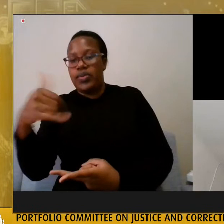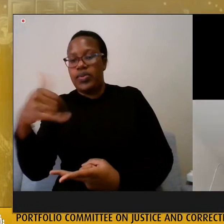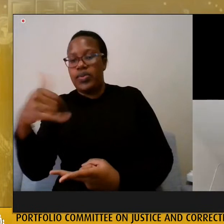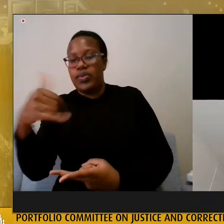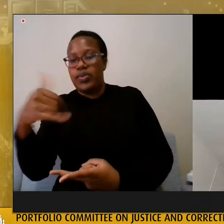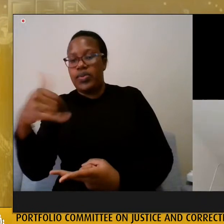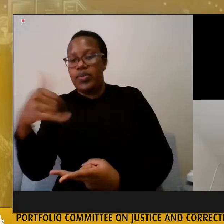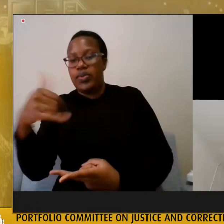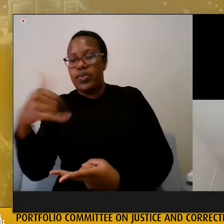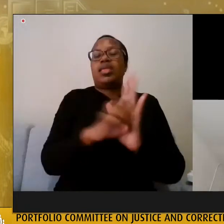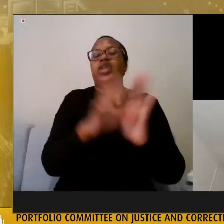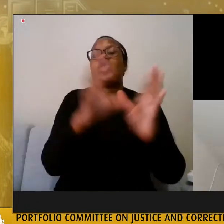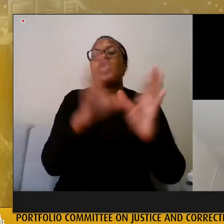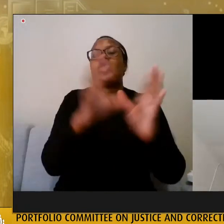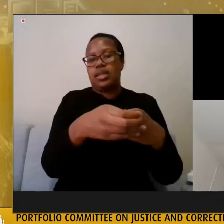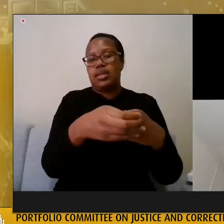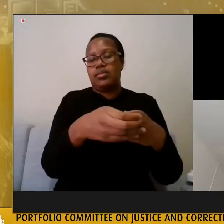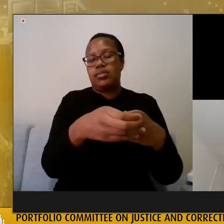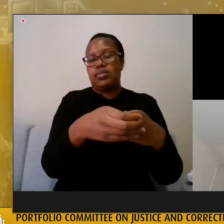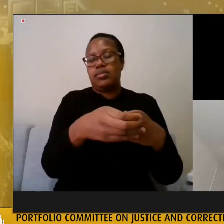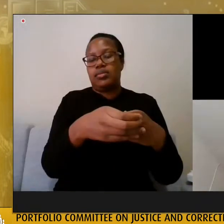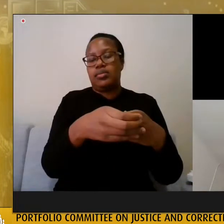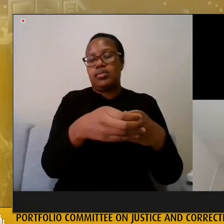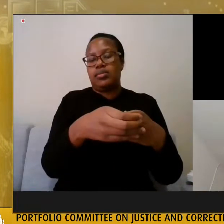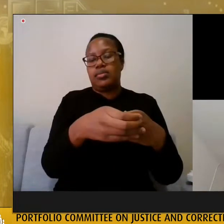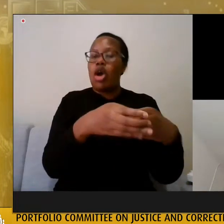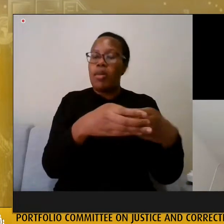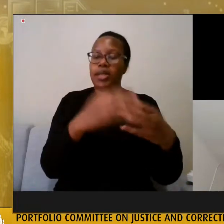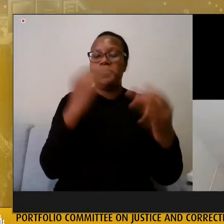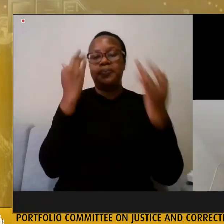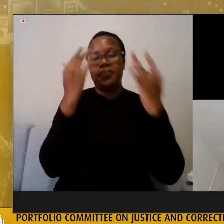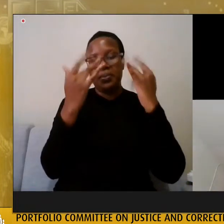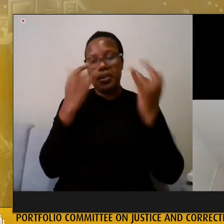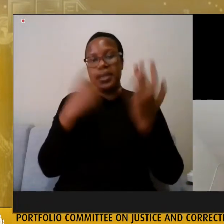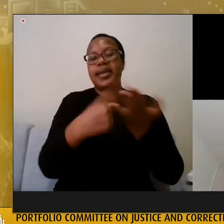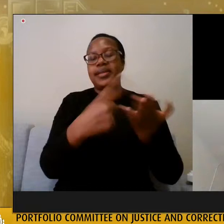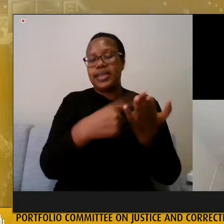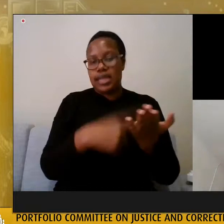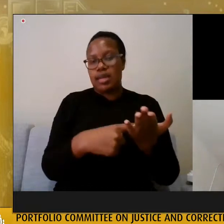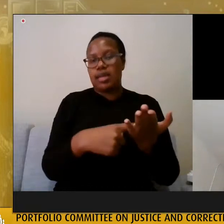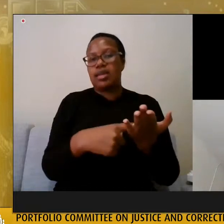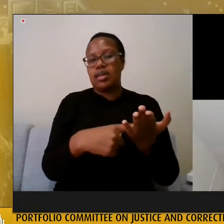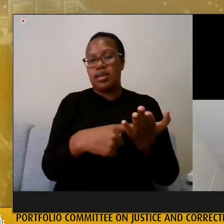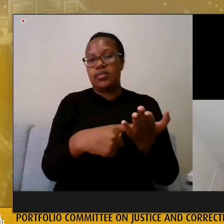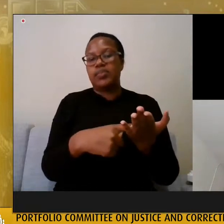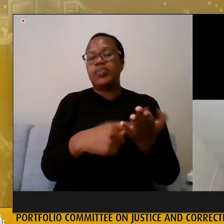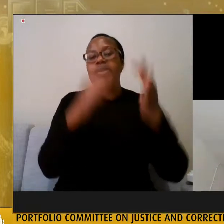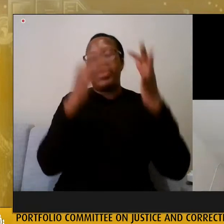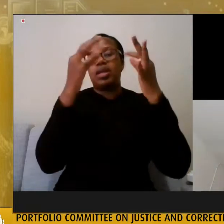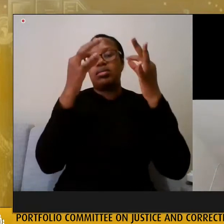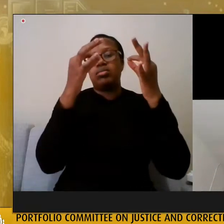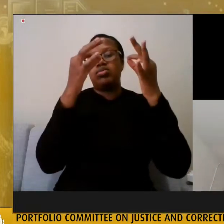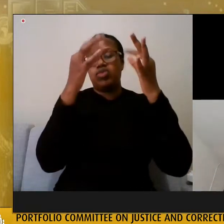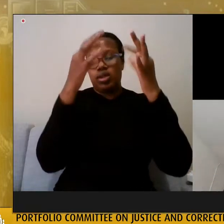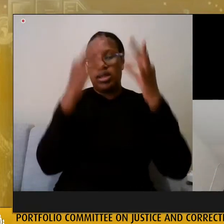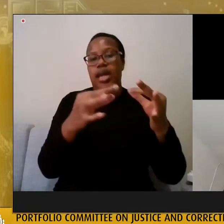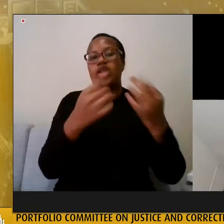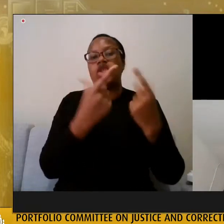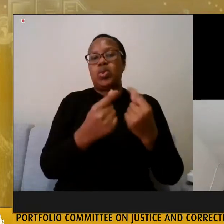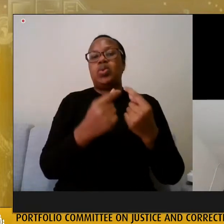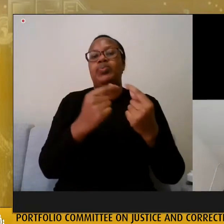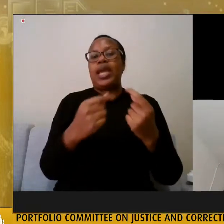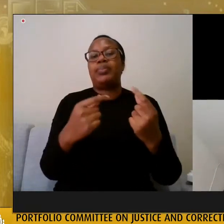Ethics Committee considered and the matter and resolved to conduct a preliminary